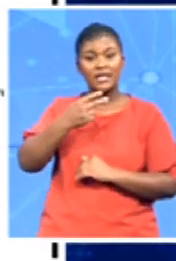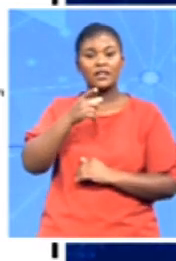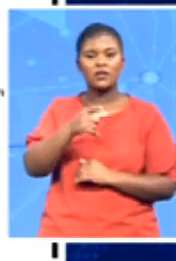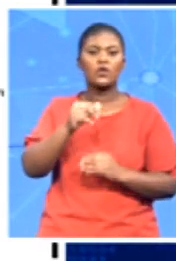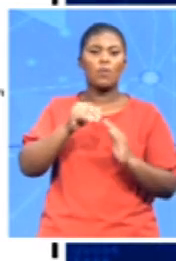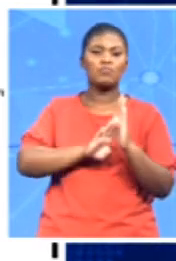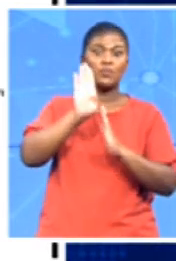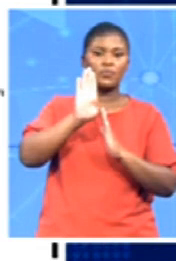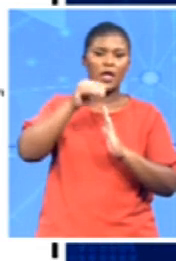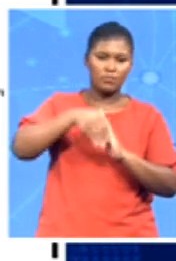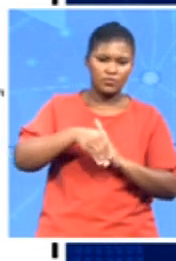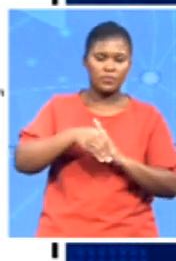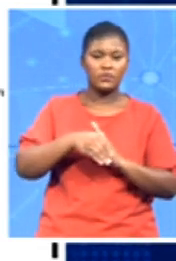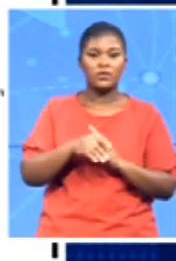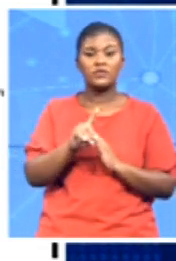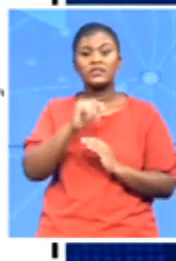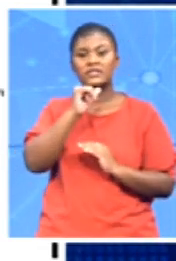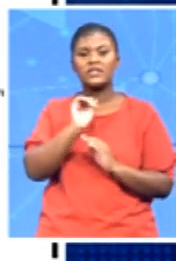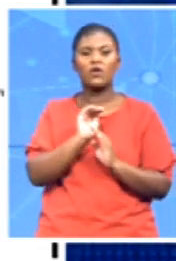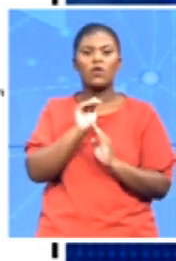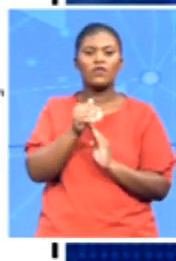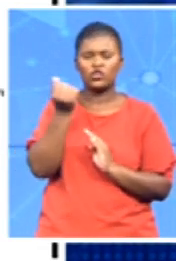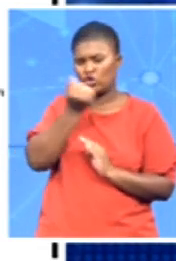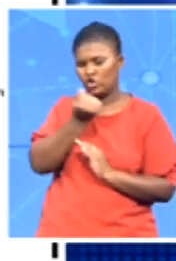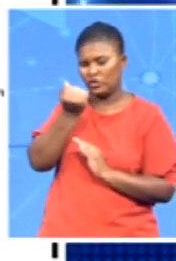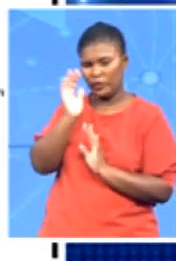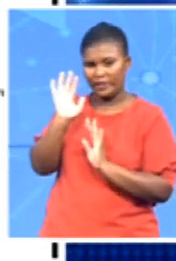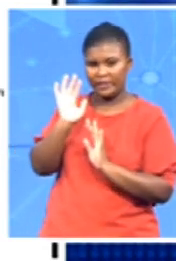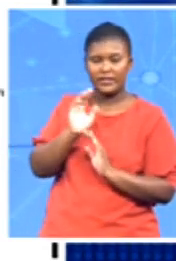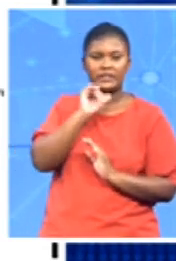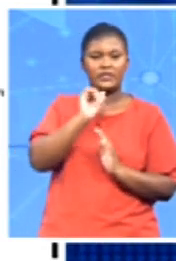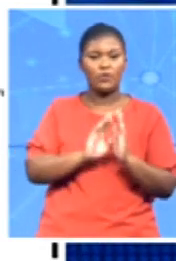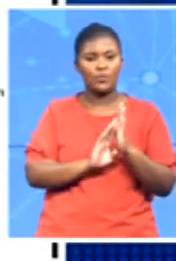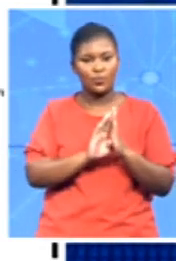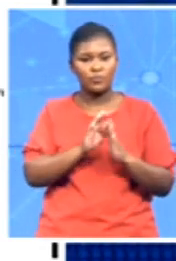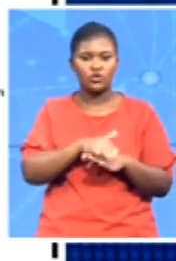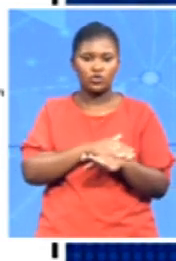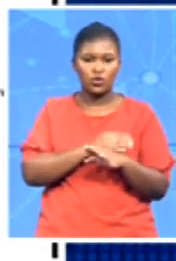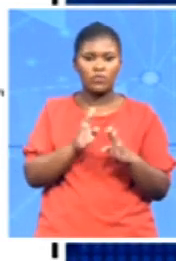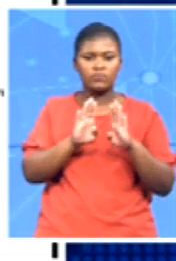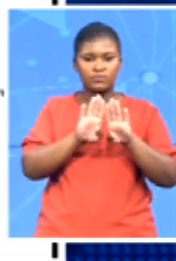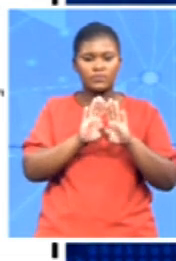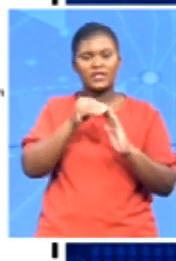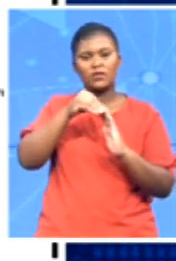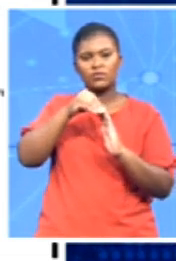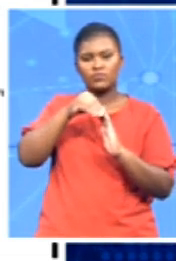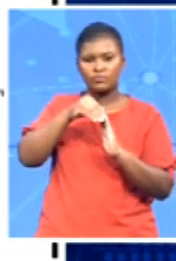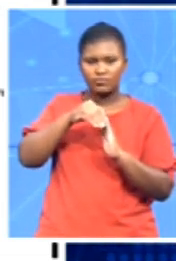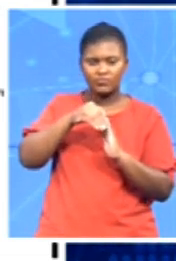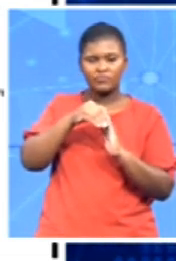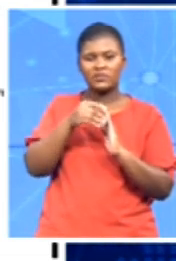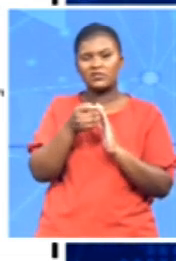up reasonably slowly and there was restrictions and it came down firstly quite rapidly and then a little bit